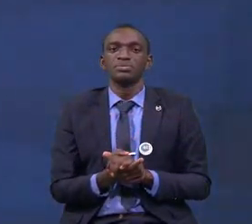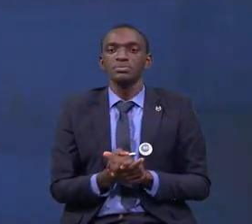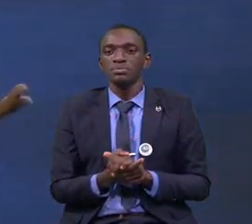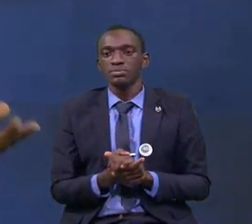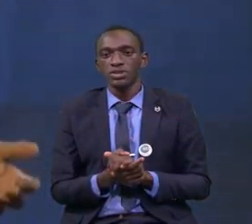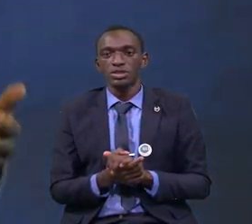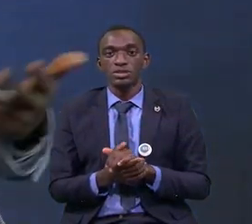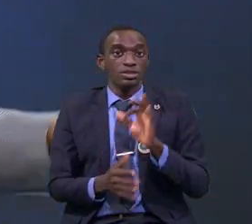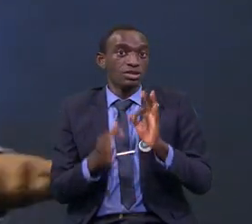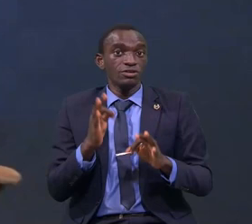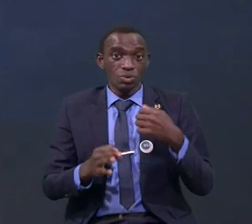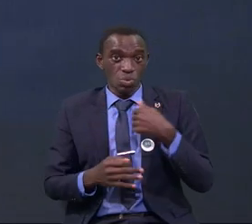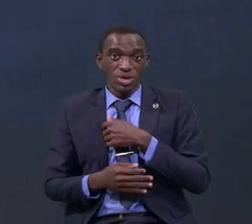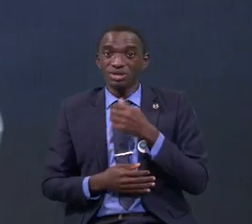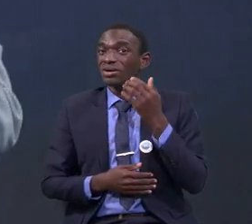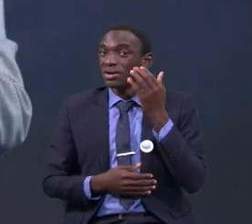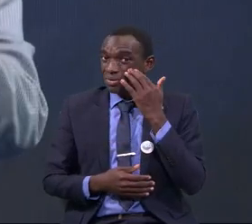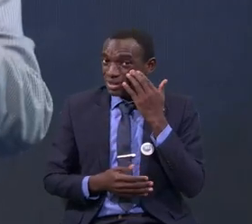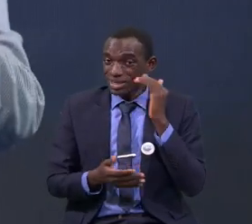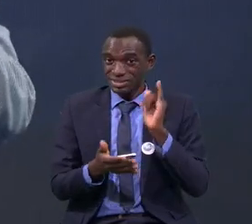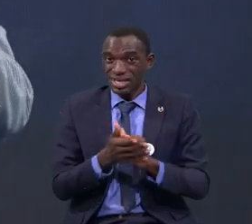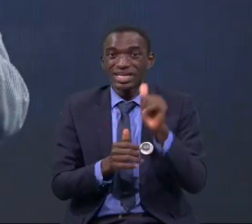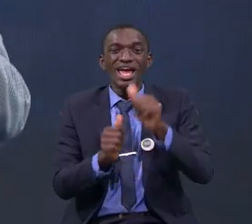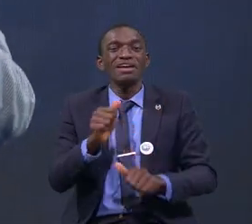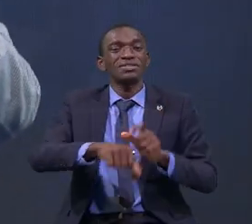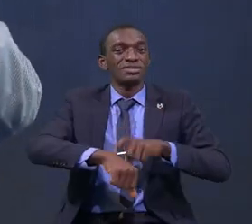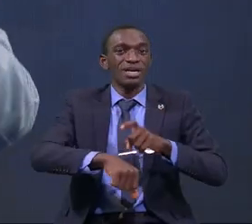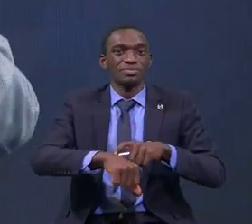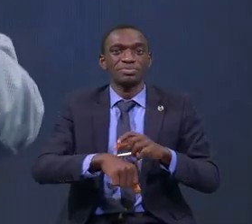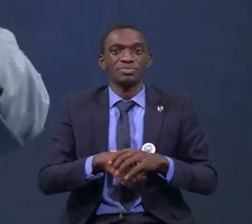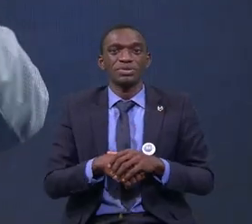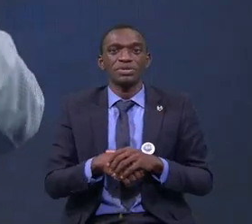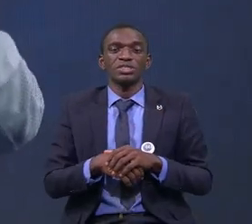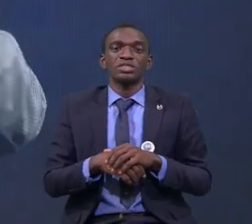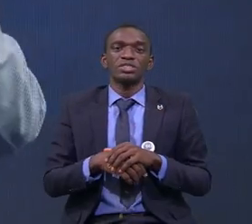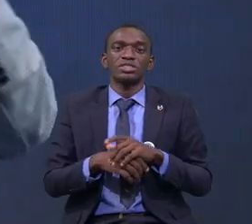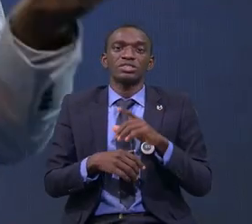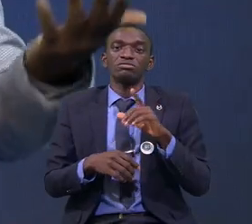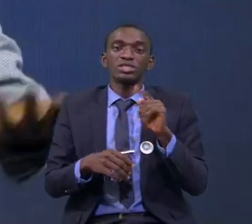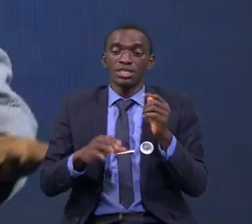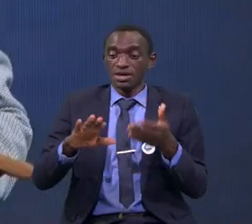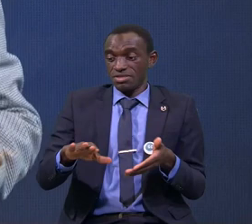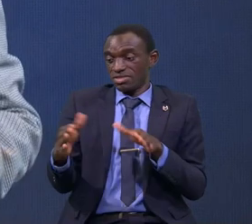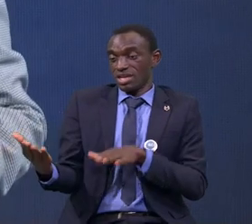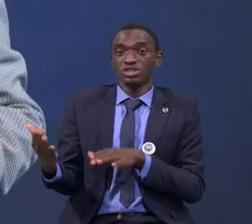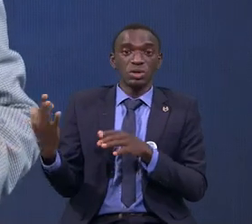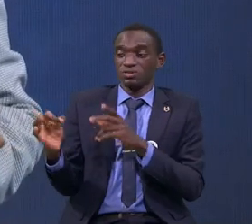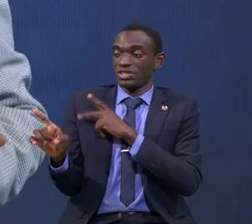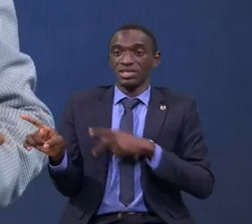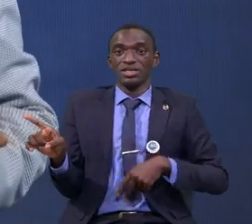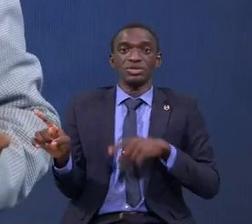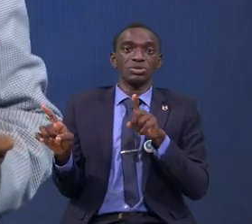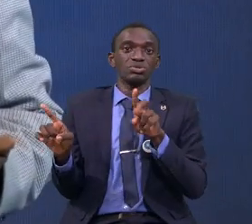If we realize that every time, the death of Uzziah will never shake us.